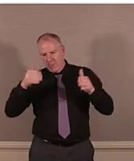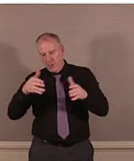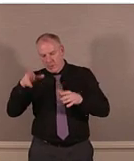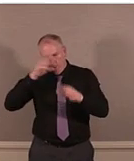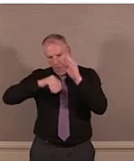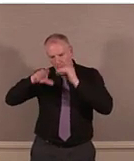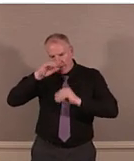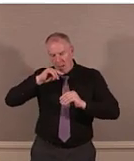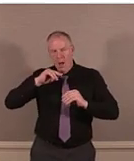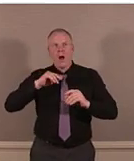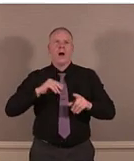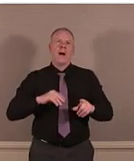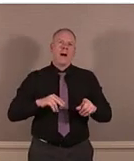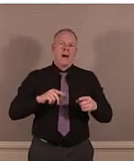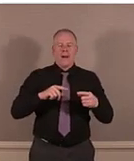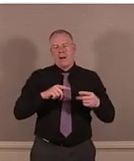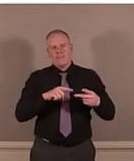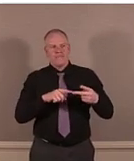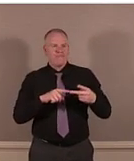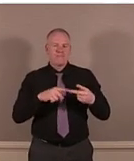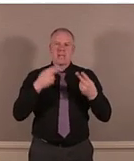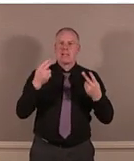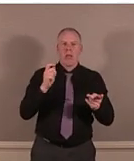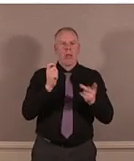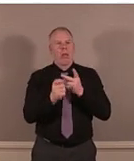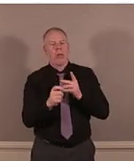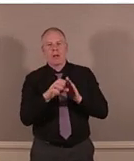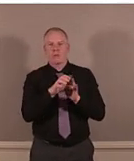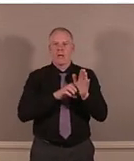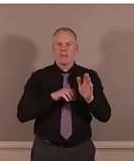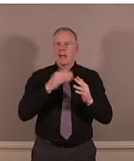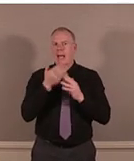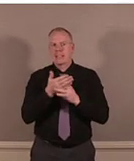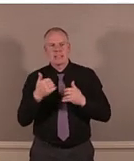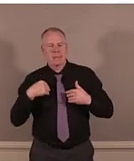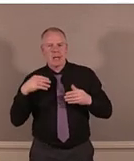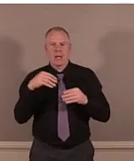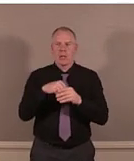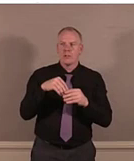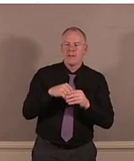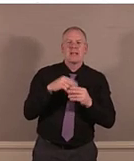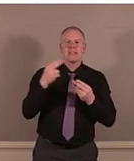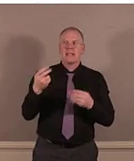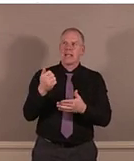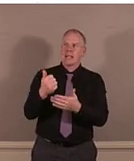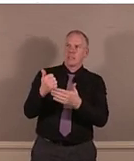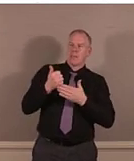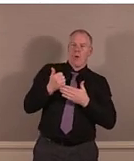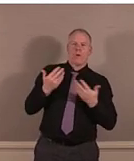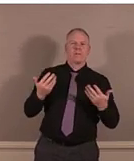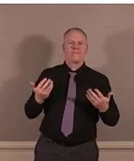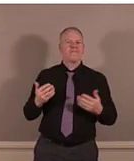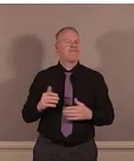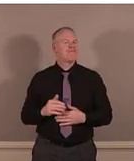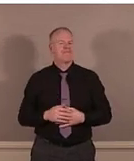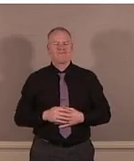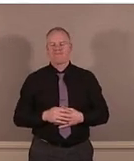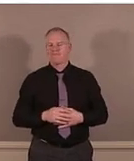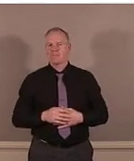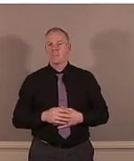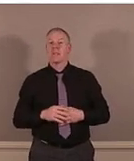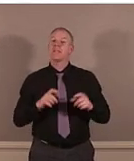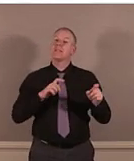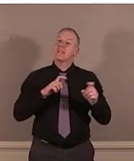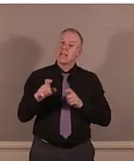as opposed to be focusing on, that the curriculum isn't inclusive or they need additional supports. However, that does